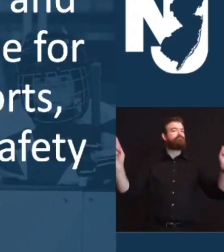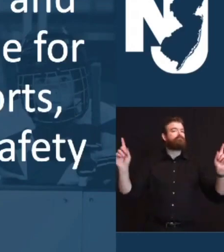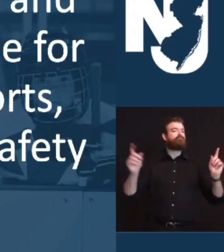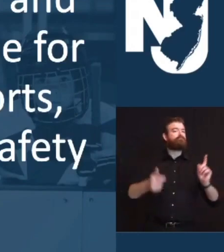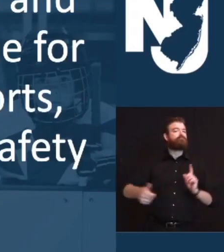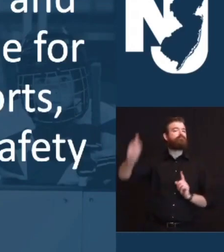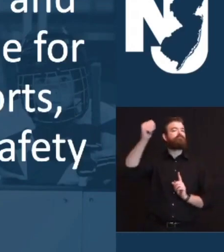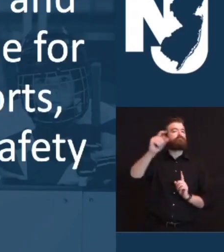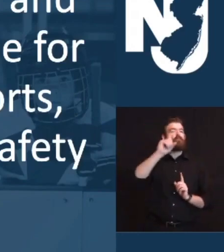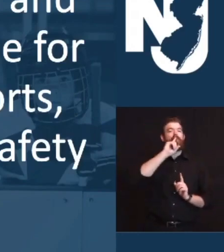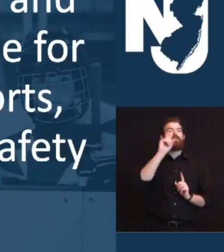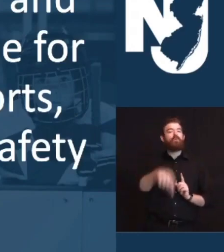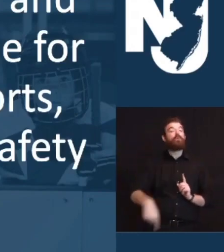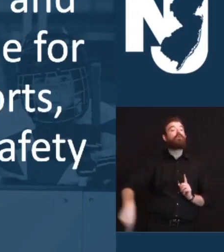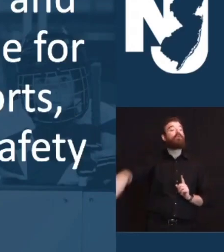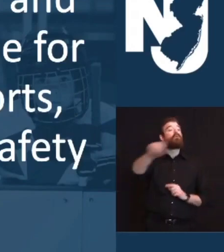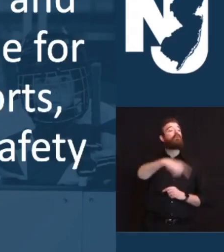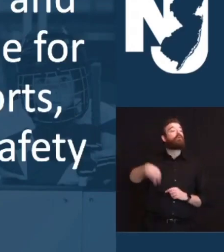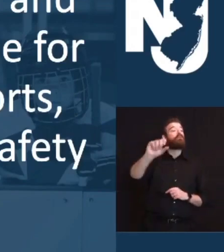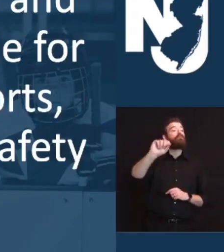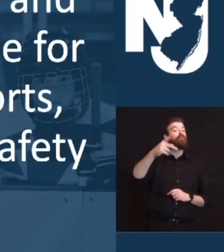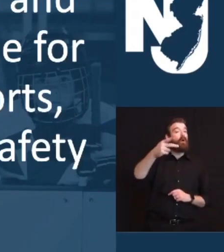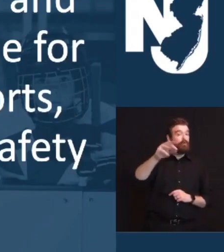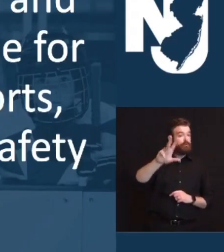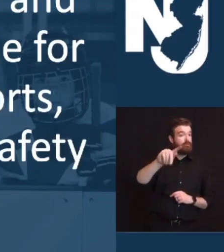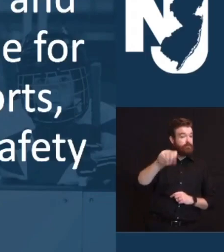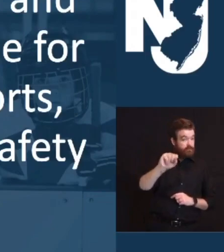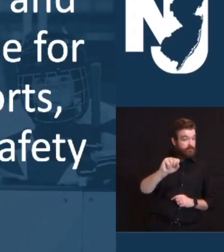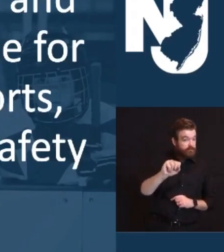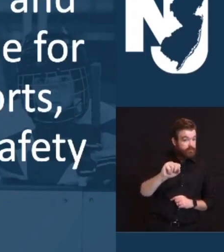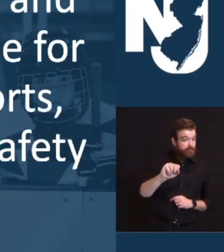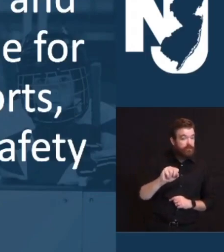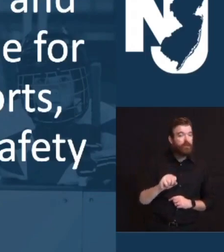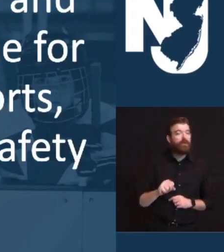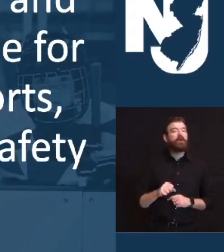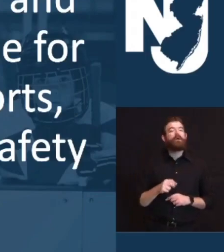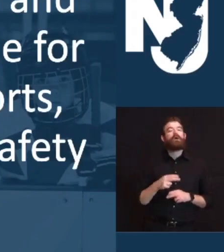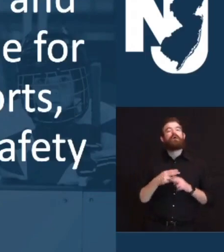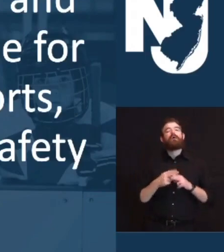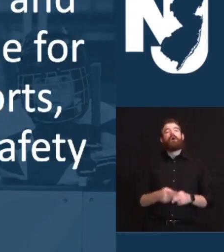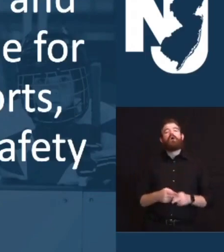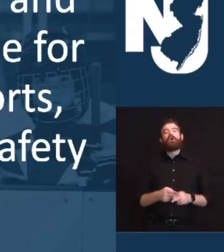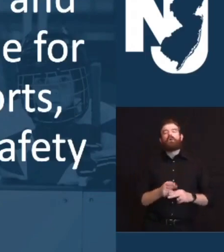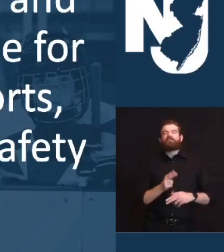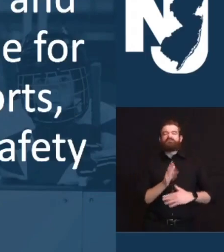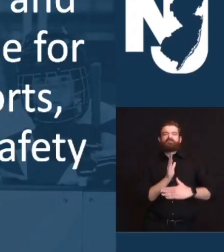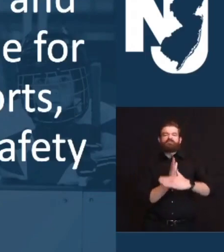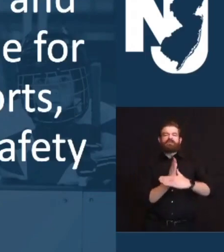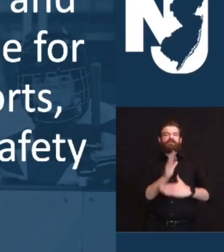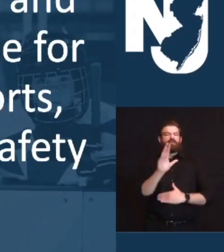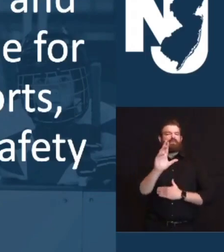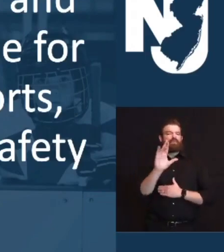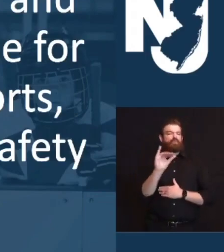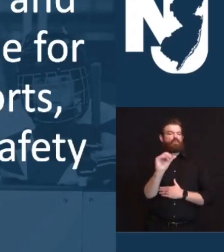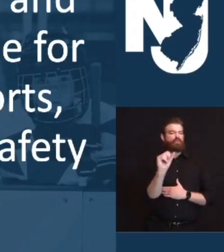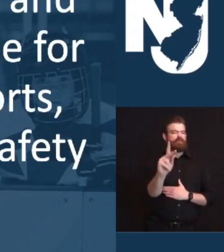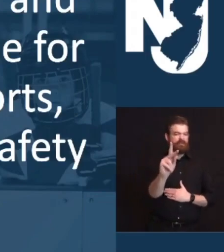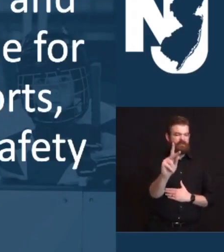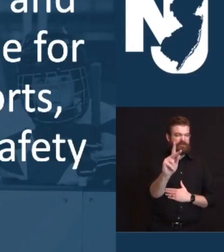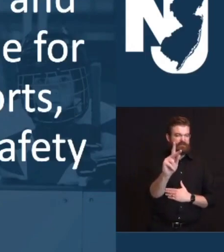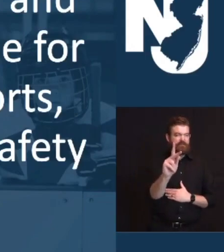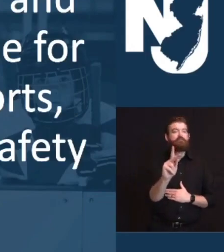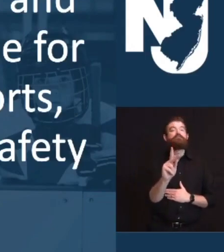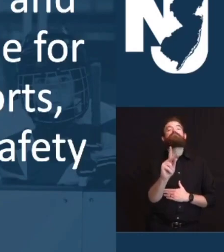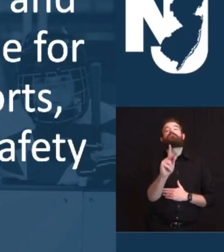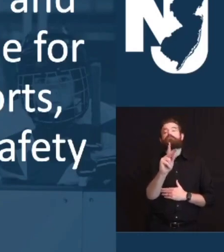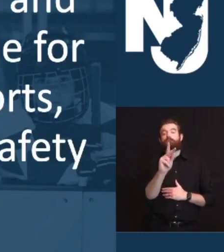by the Department of Health under Judy's leadership as so-called medium risk are now able to resume indoors. That includes hockey, basketball,